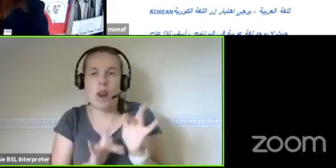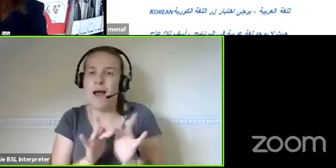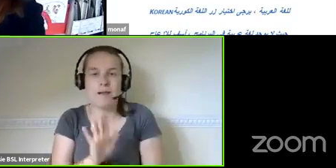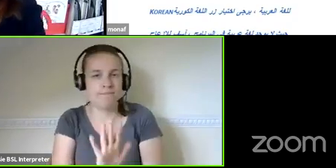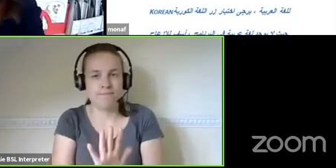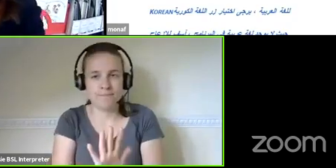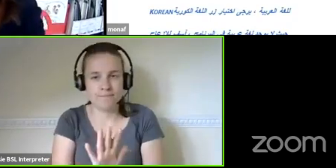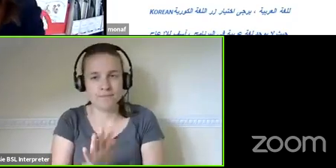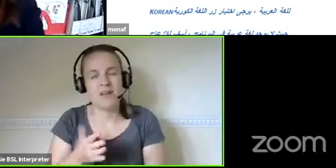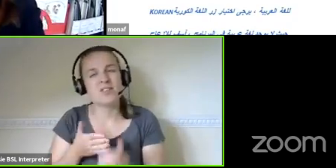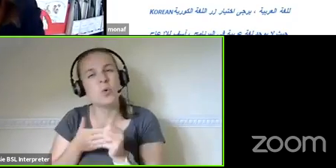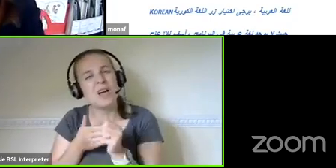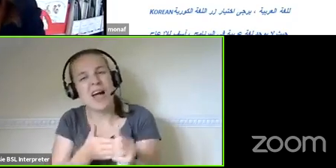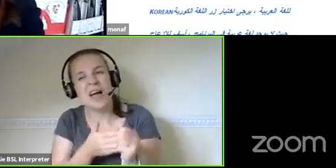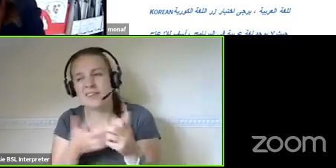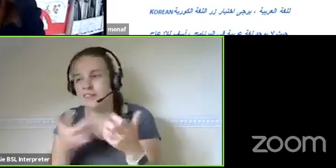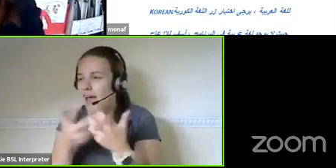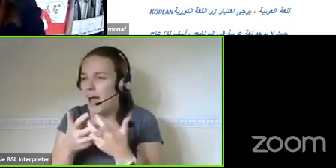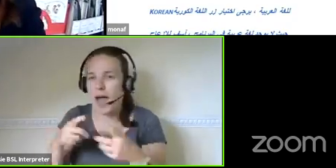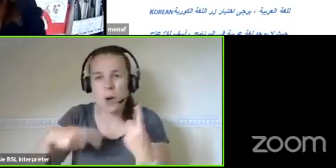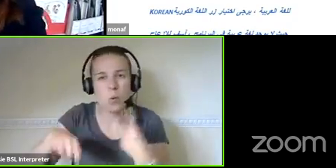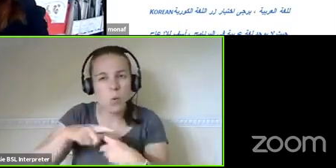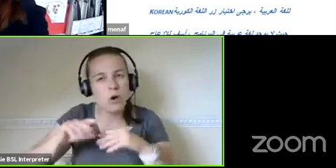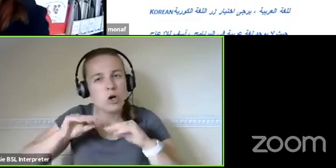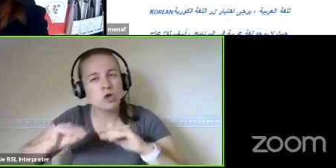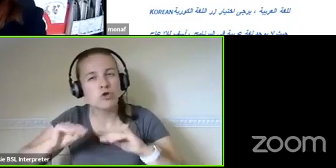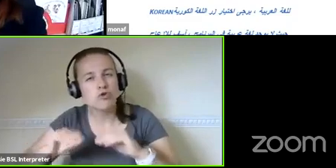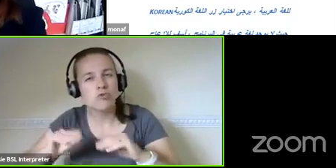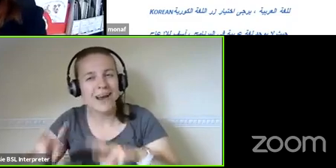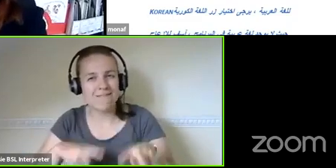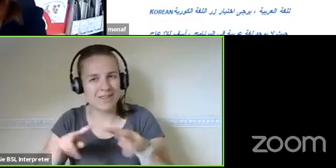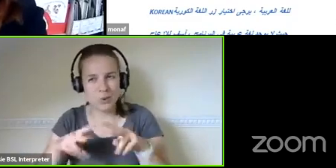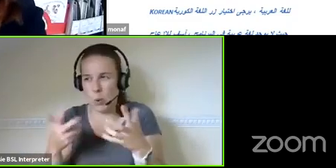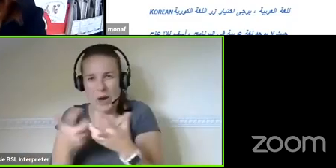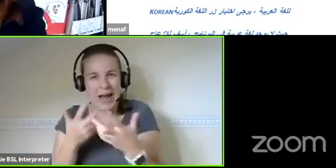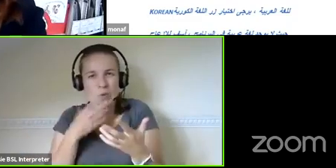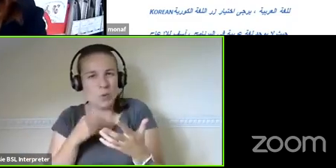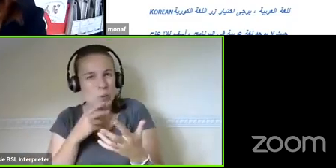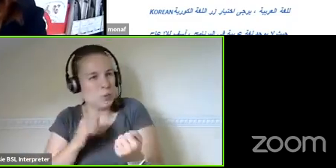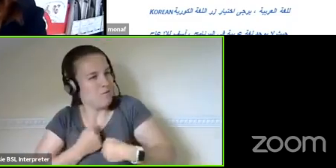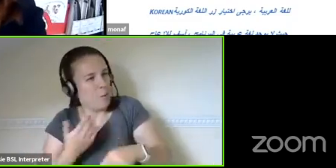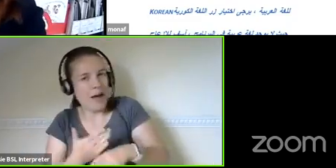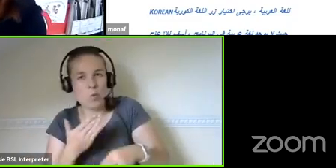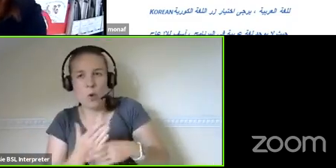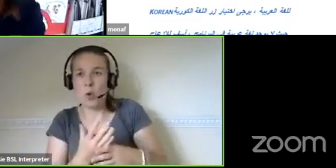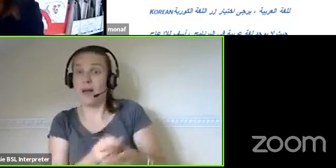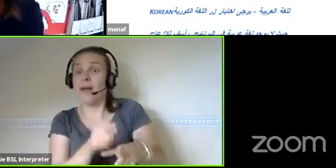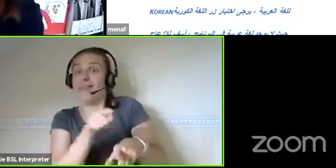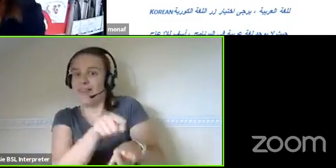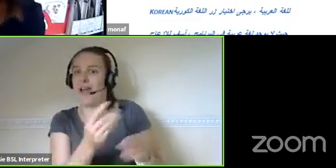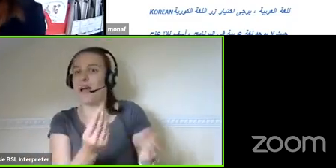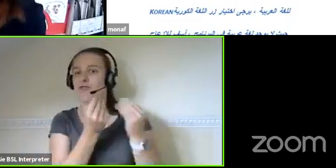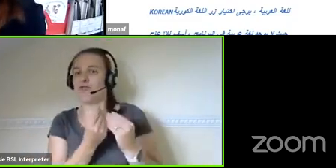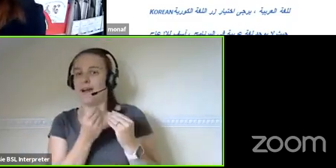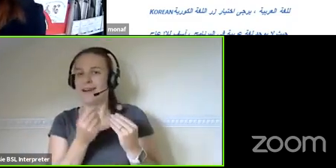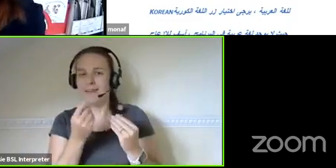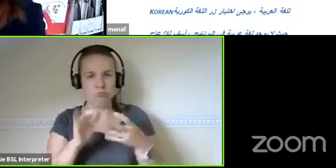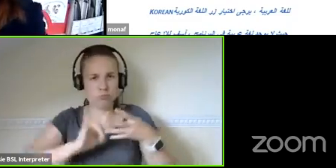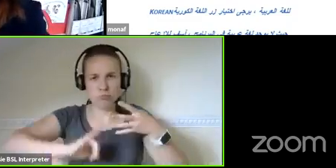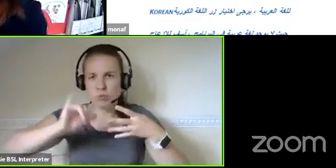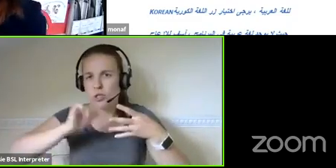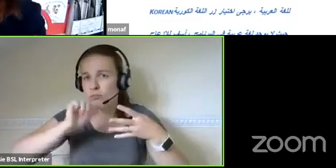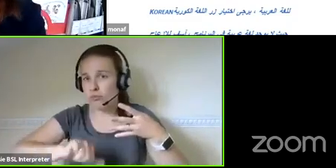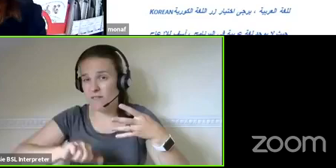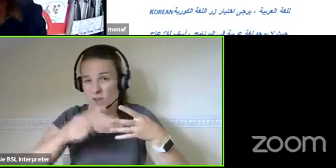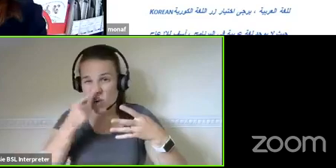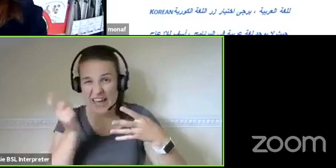for how you can make better use of the training videos in your work. So yeah, if you can vote for that before we come to the